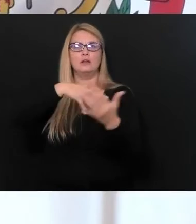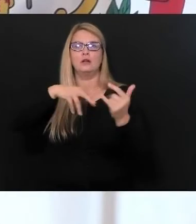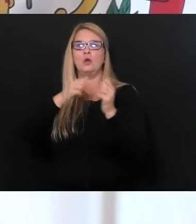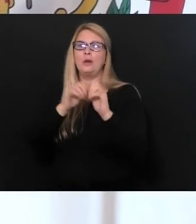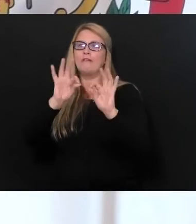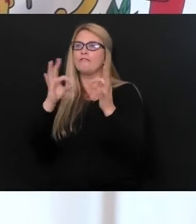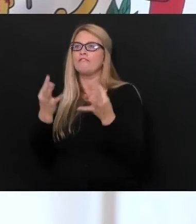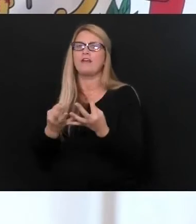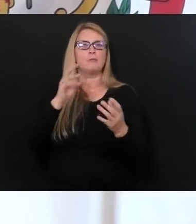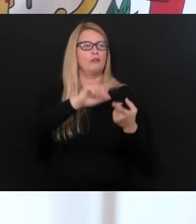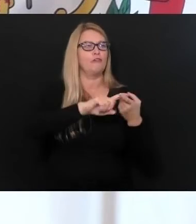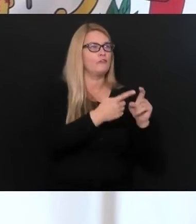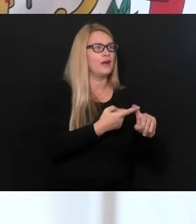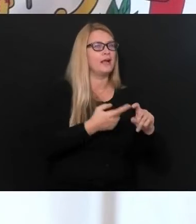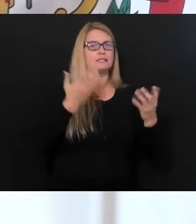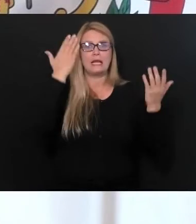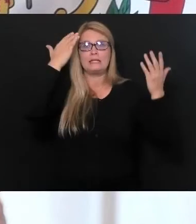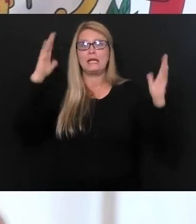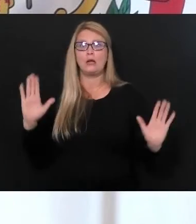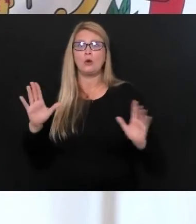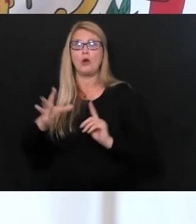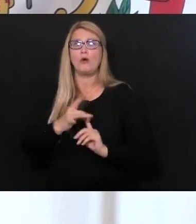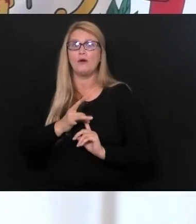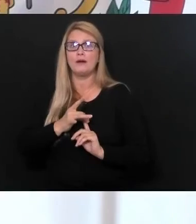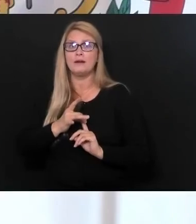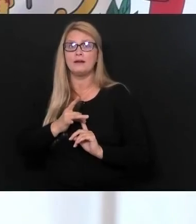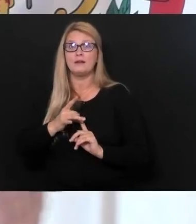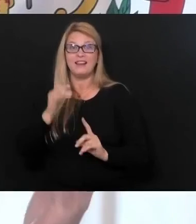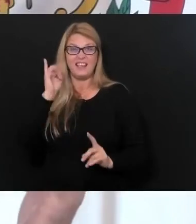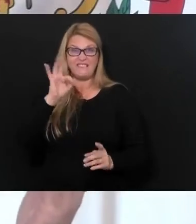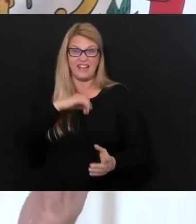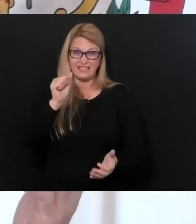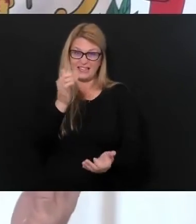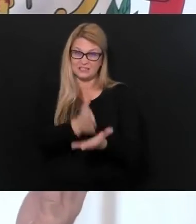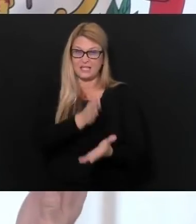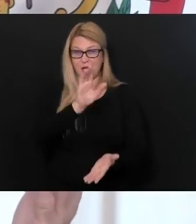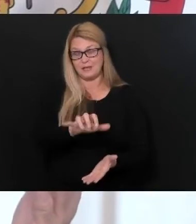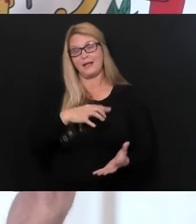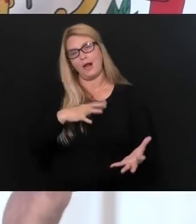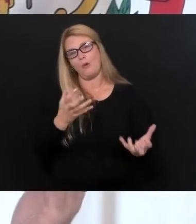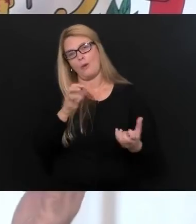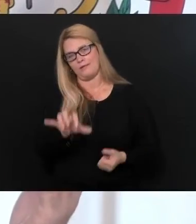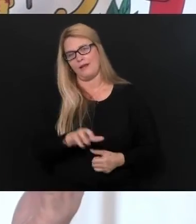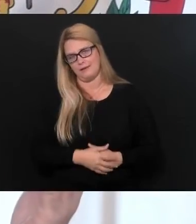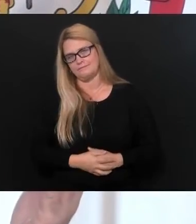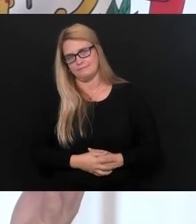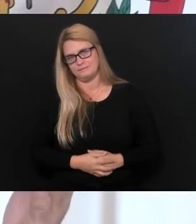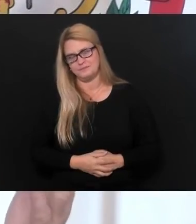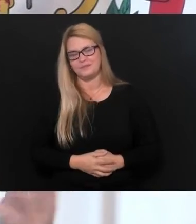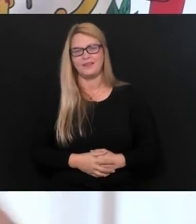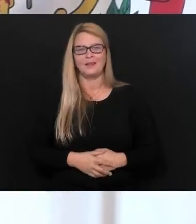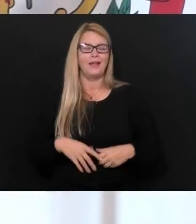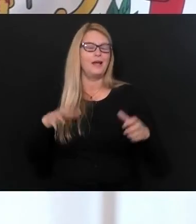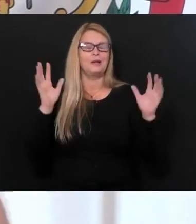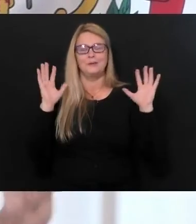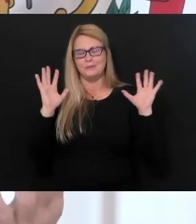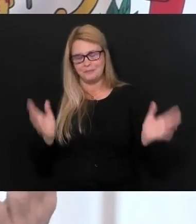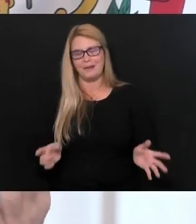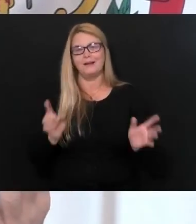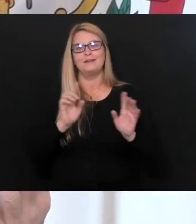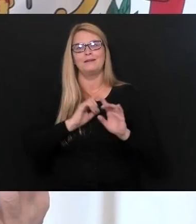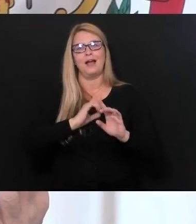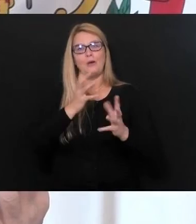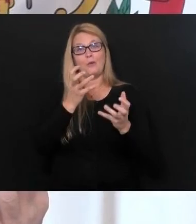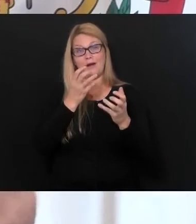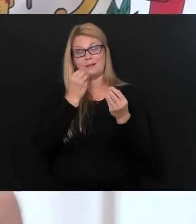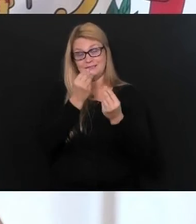the world that they've got this and everything. And if I can help them stop that, that's what I want to do. Now, but with all that being said, the last thing